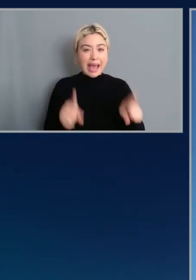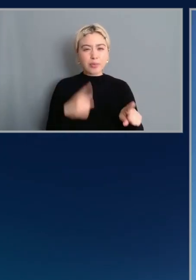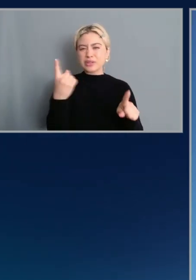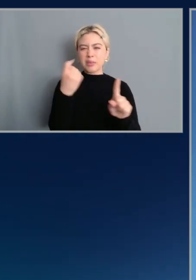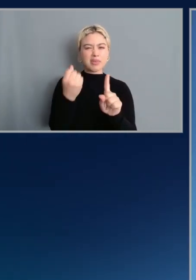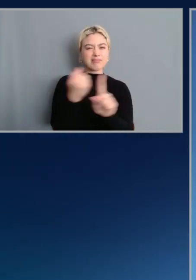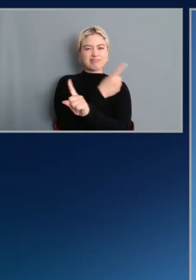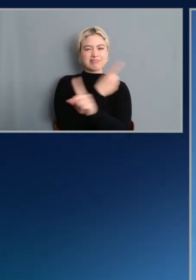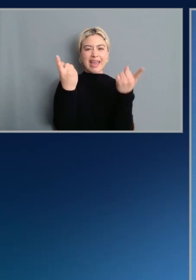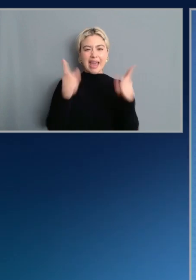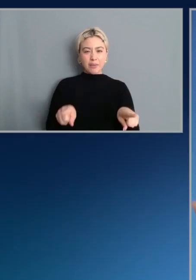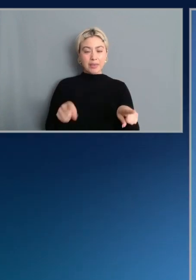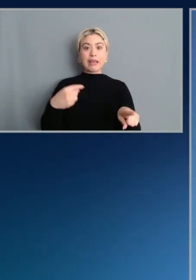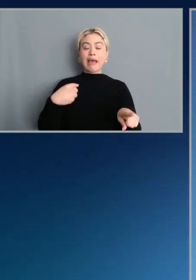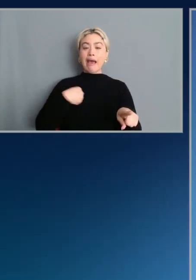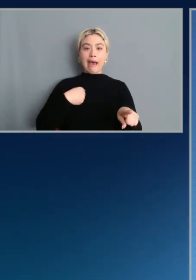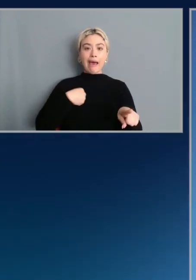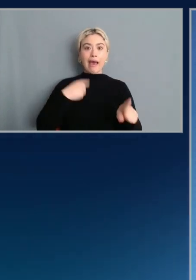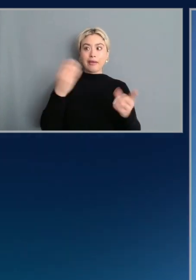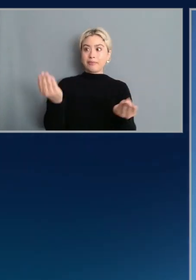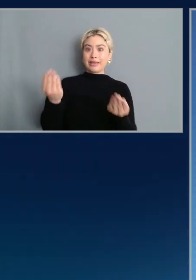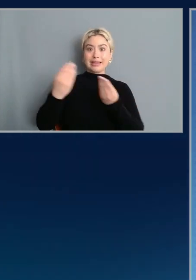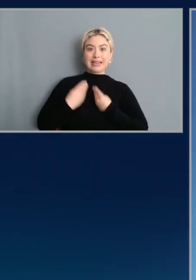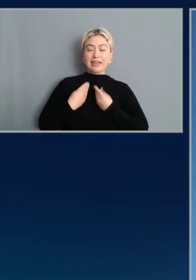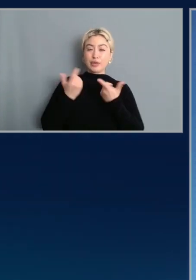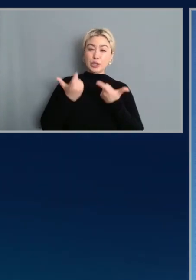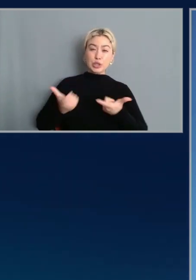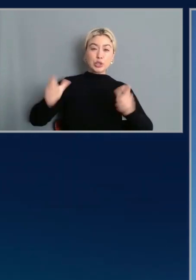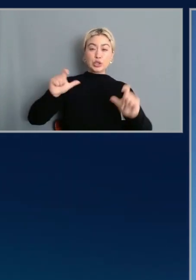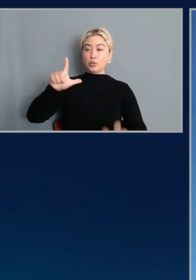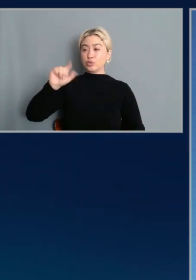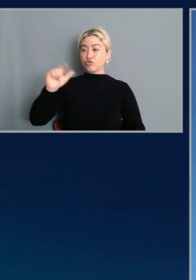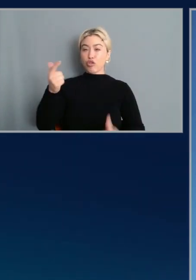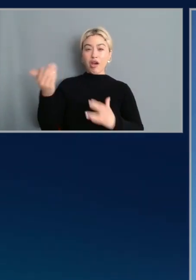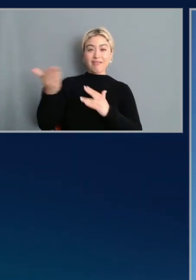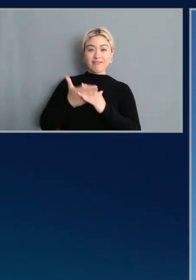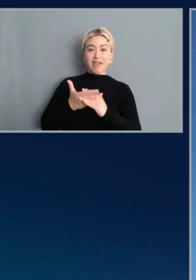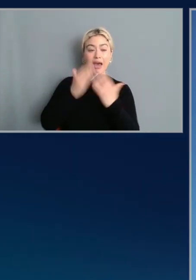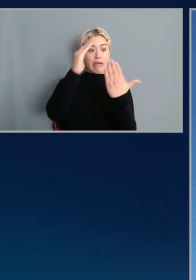and I've been given this huge log file or JSON object, and